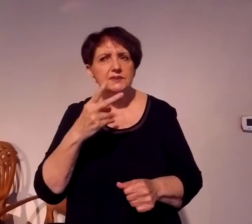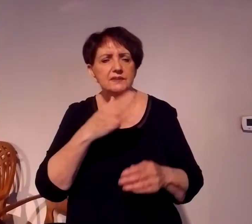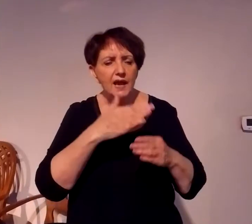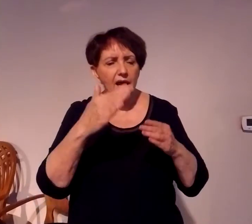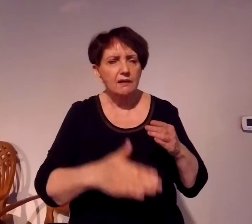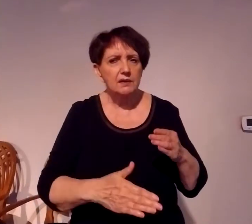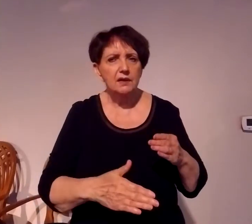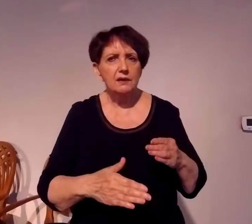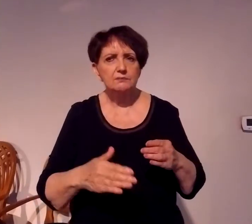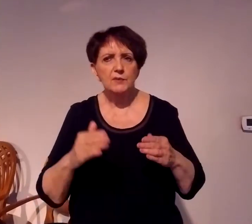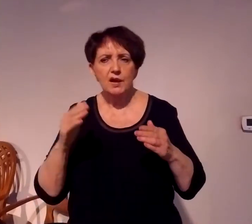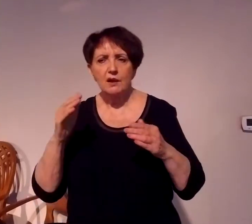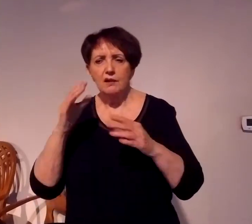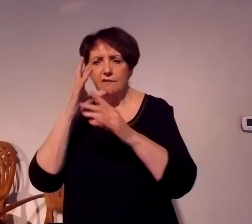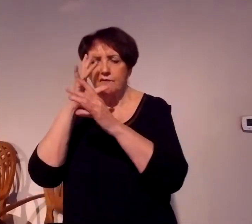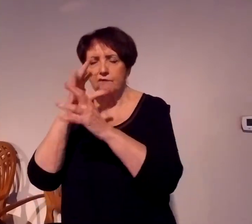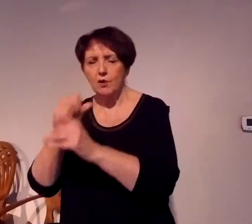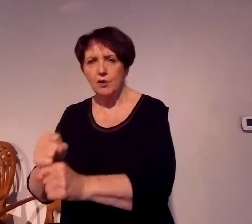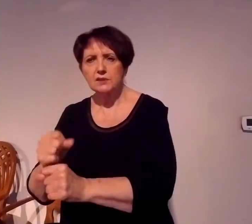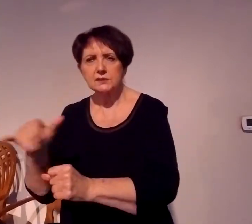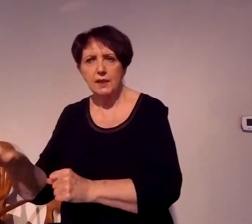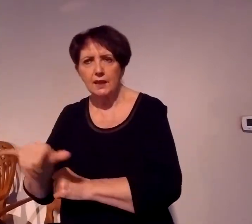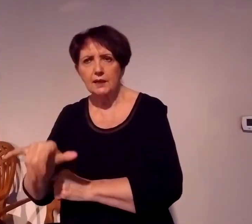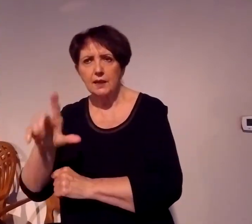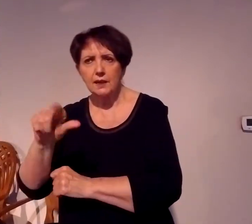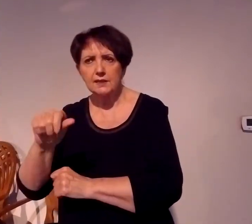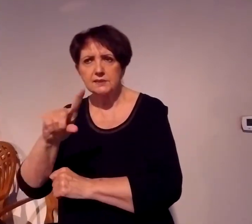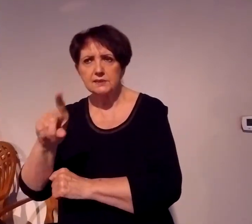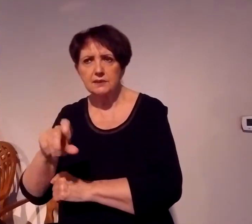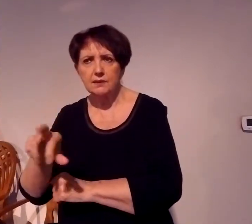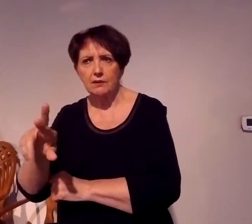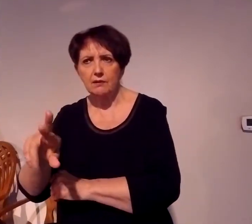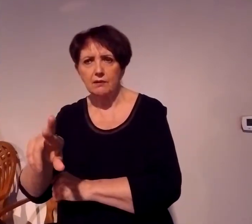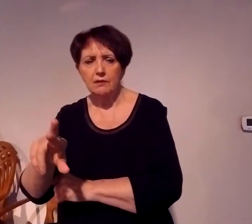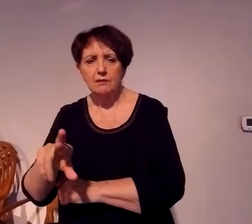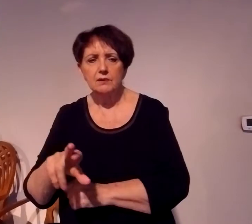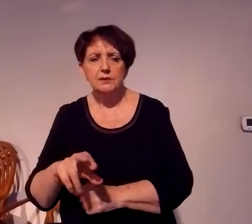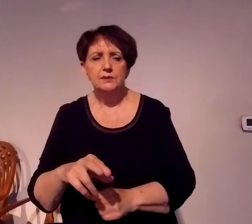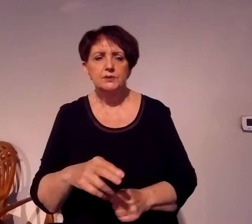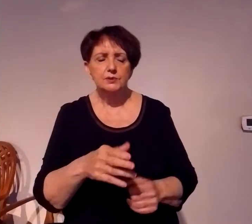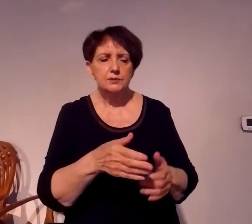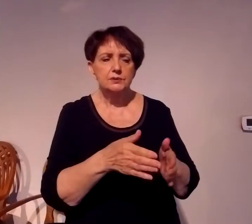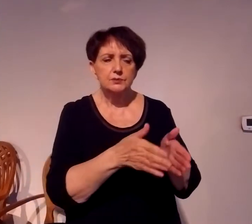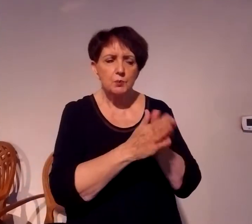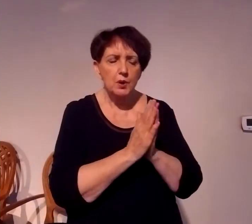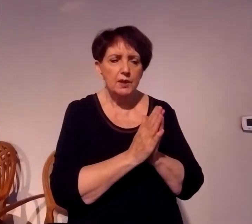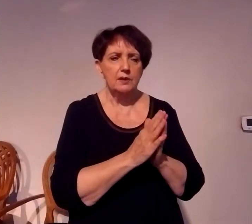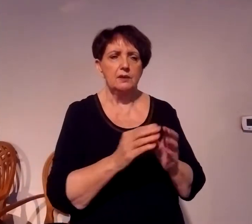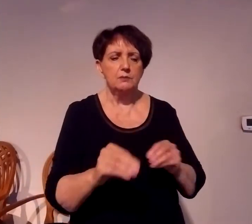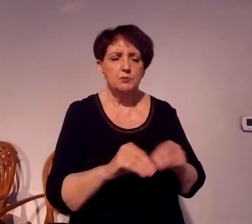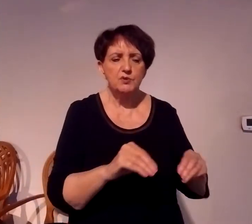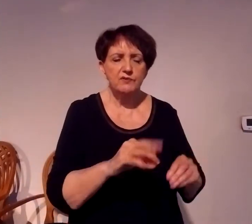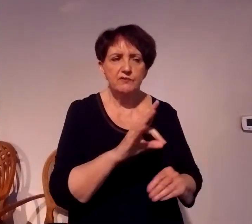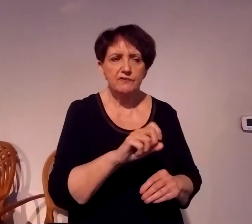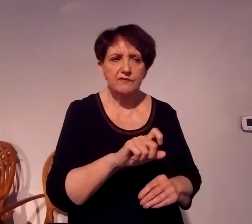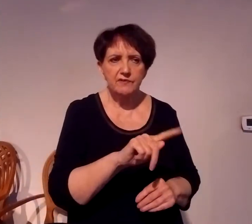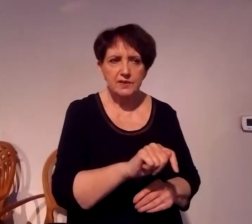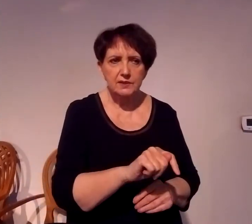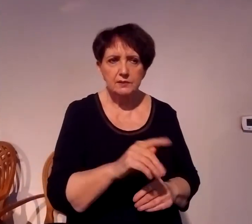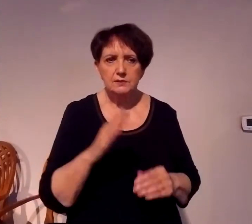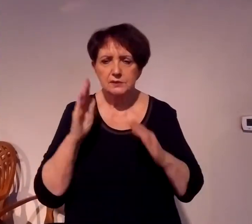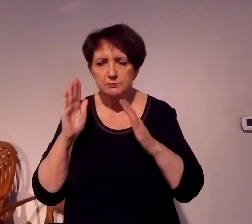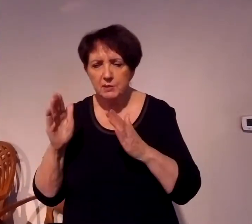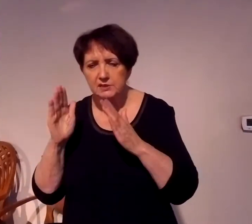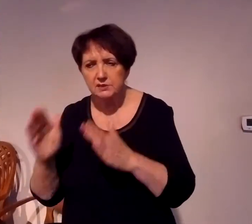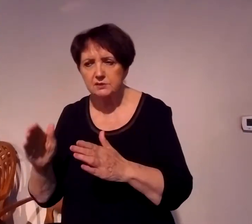To focus like a laser. To treat and move your feet. To pay attention